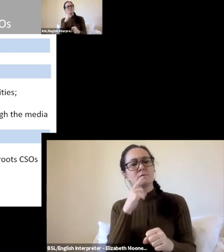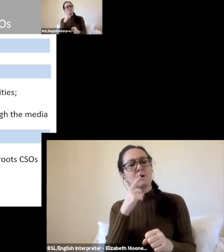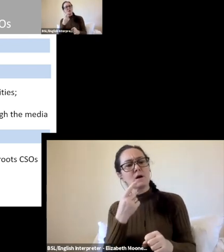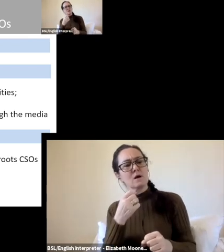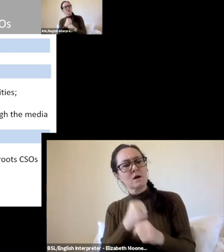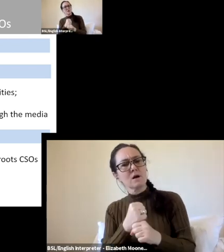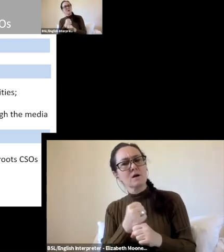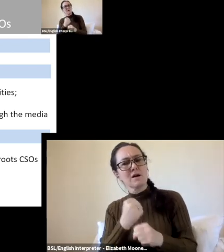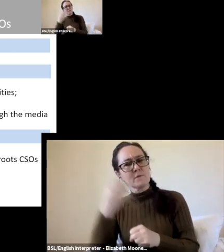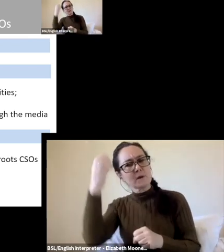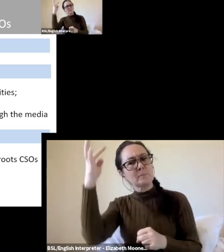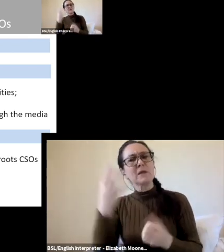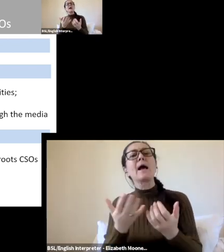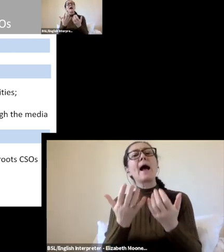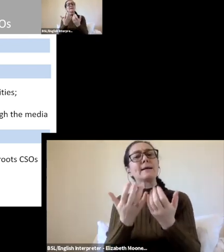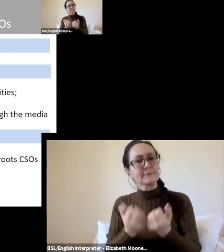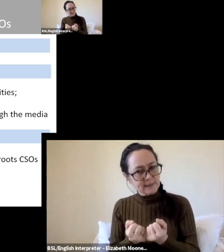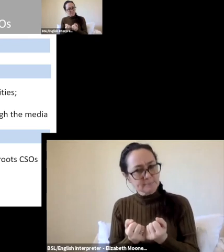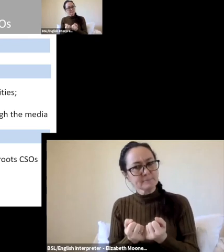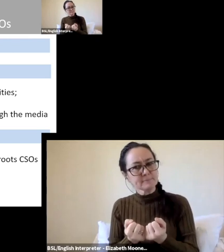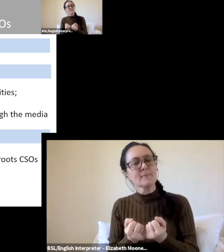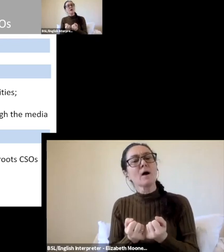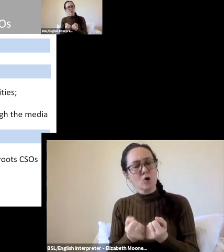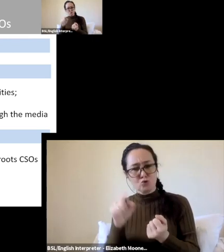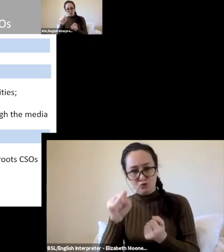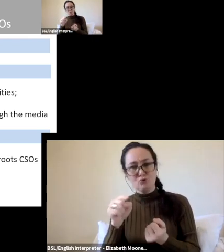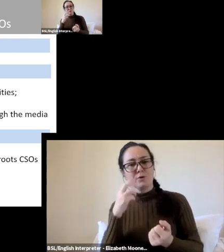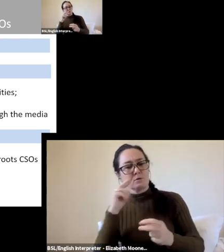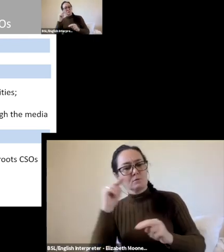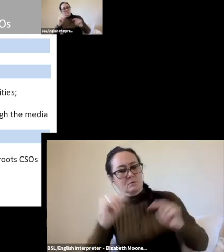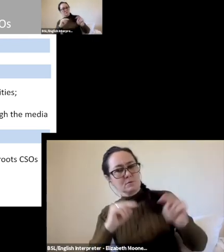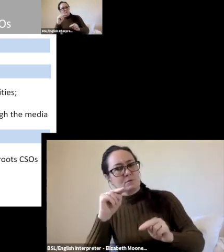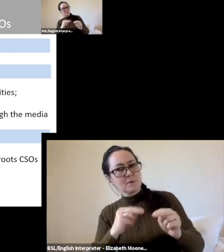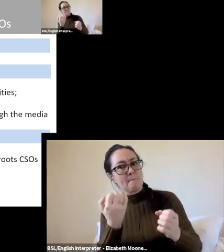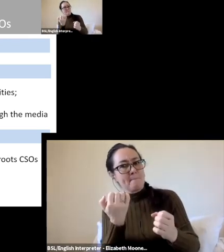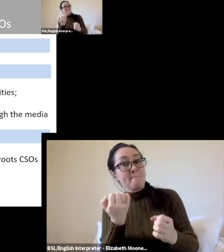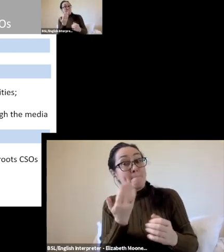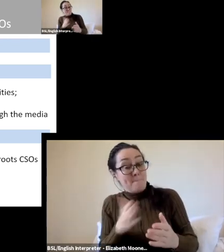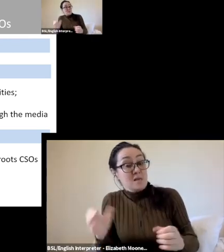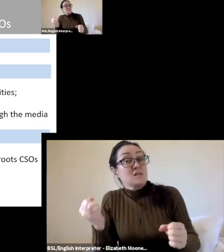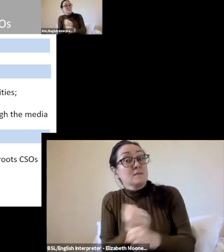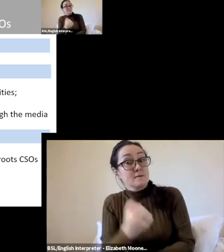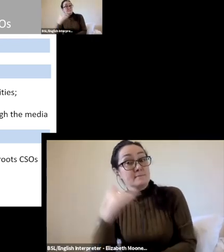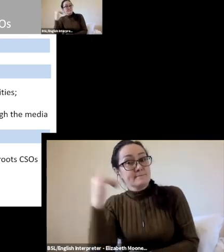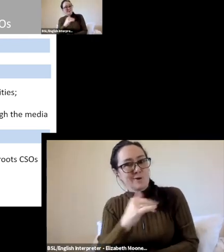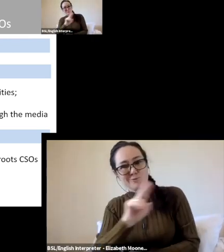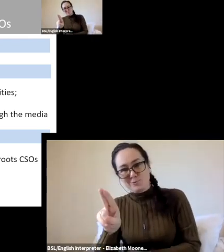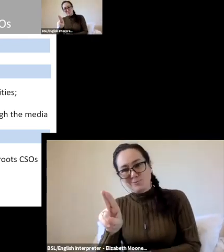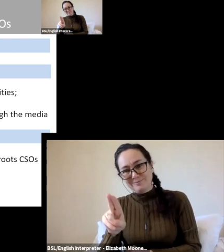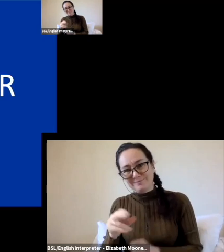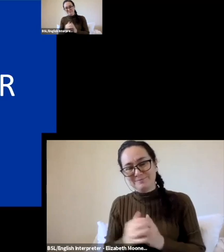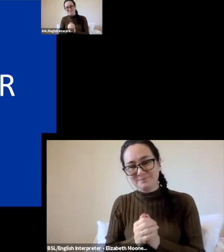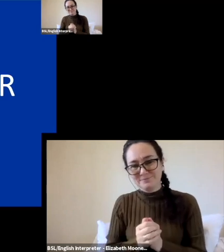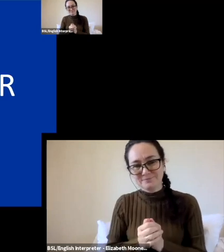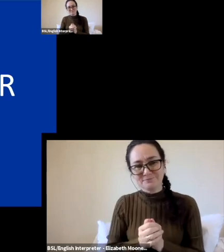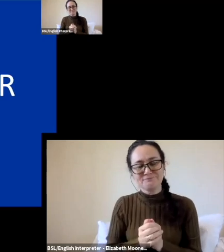say, the work starts. Then it's when we all work together in order to make those suggestions a reality.